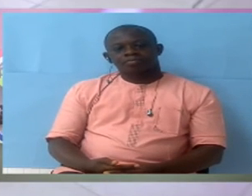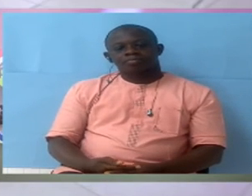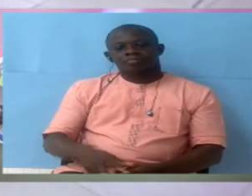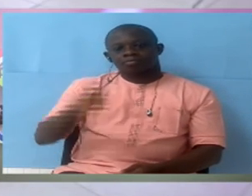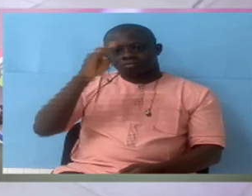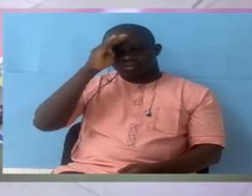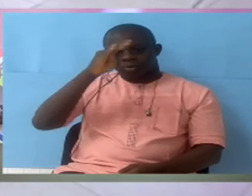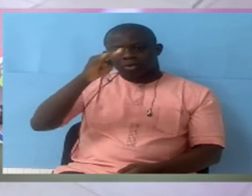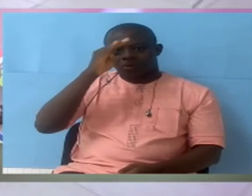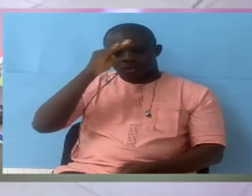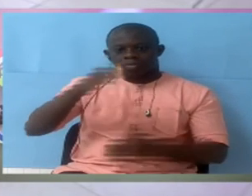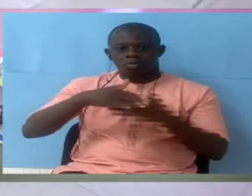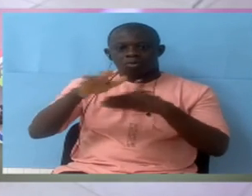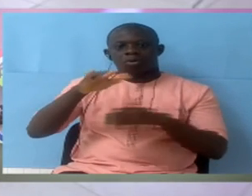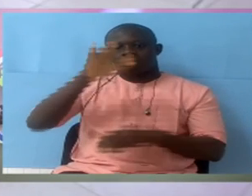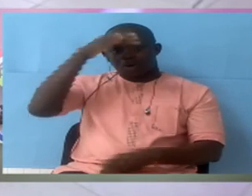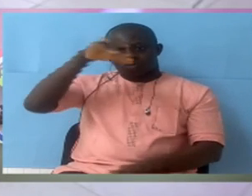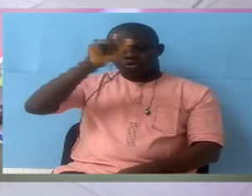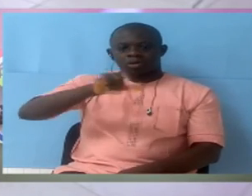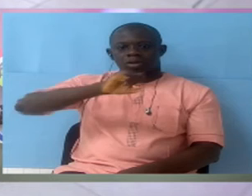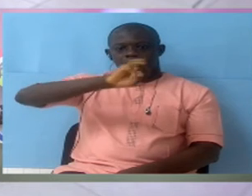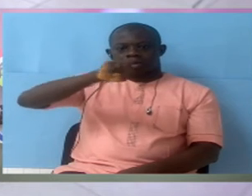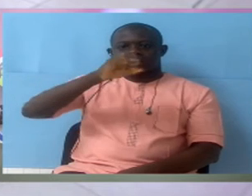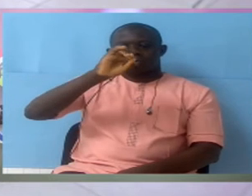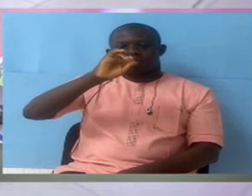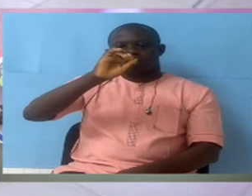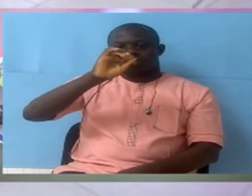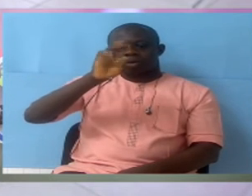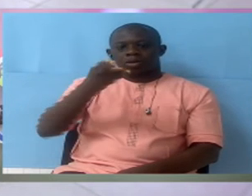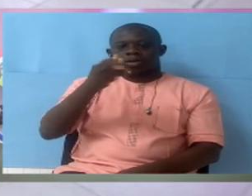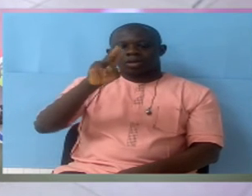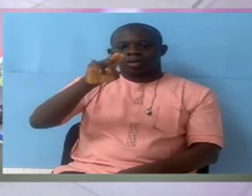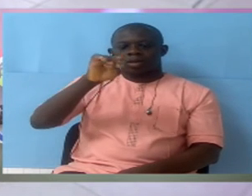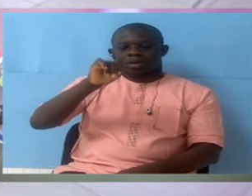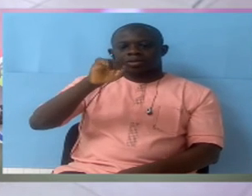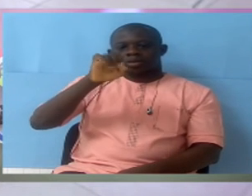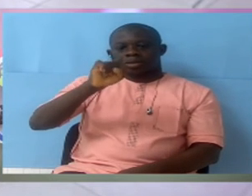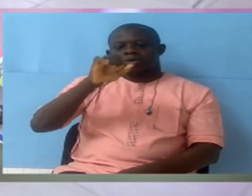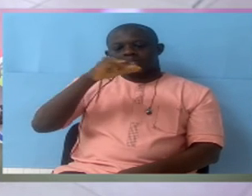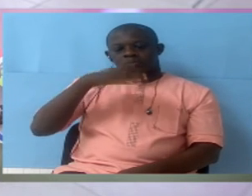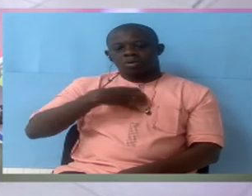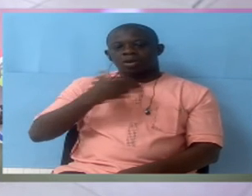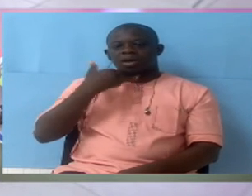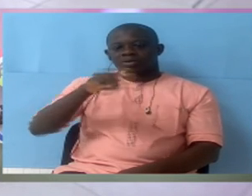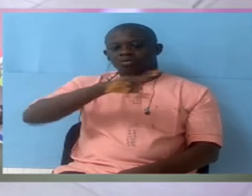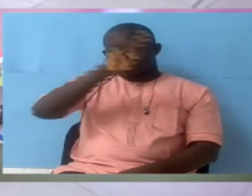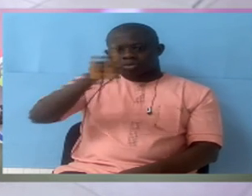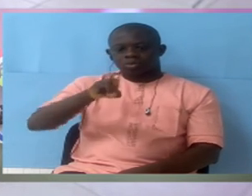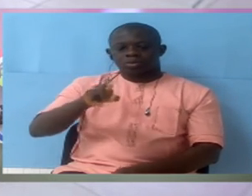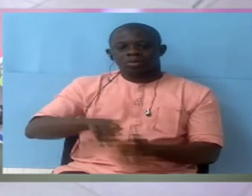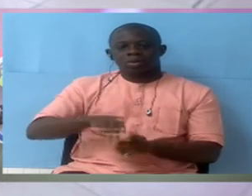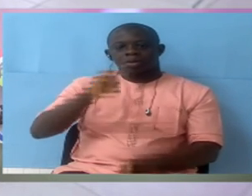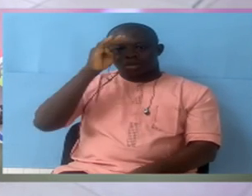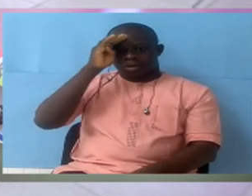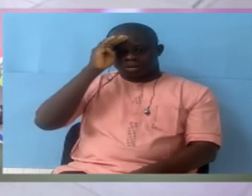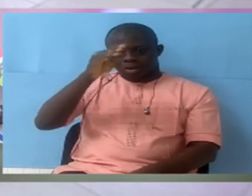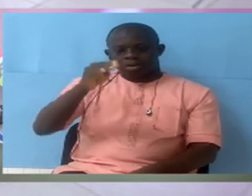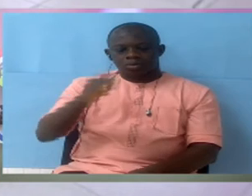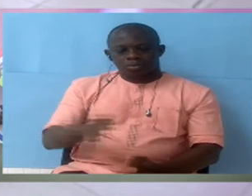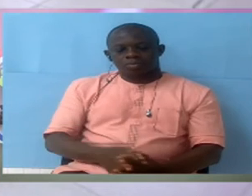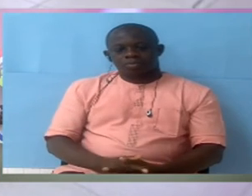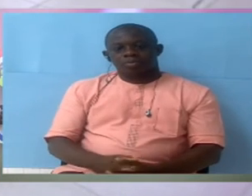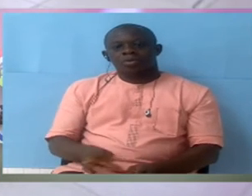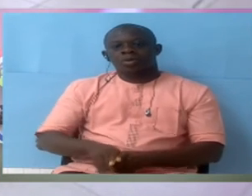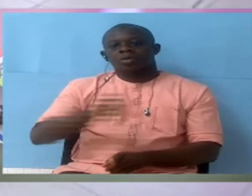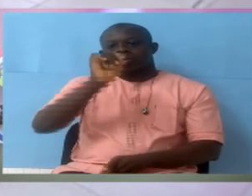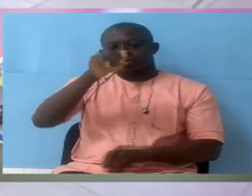Thank you, Commissioner Jones. Commissioner Jones bugana la laaj. Thank you, Lieutenant Colonel, for